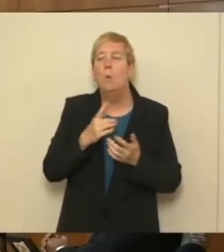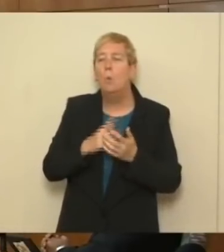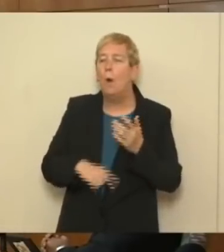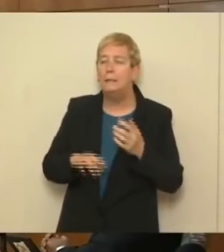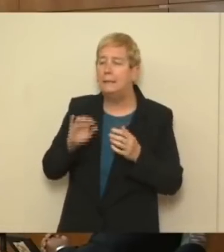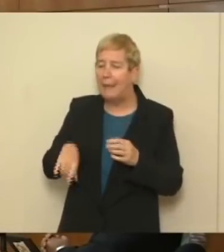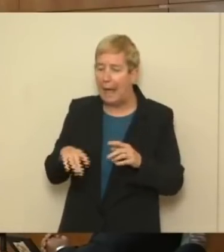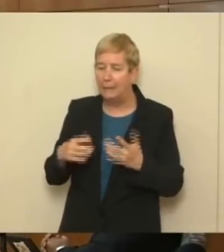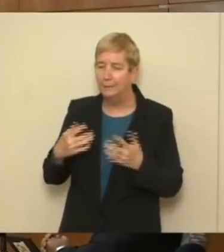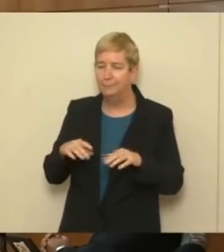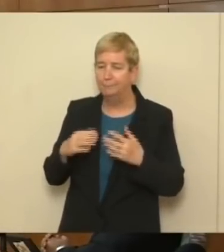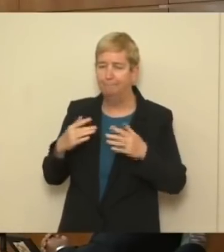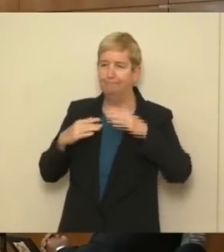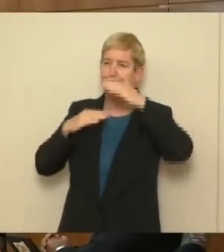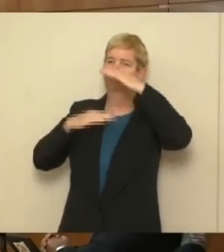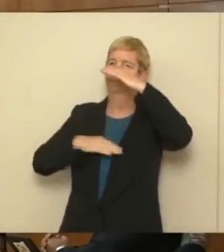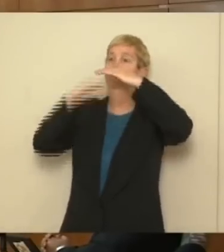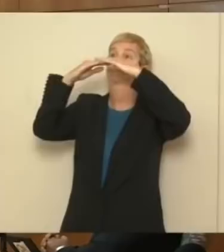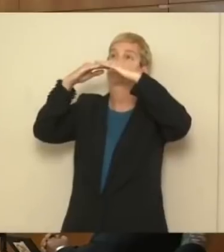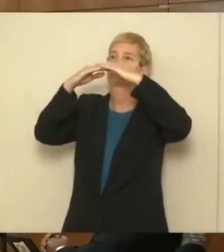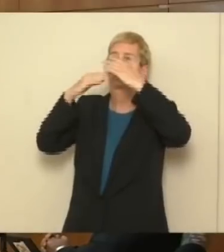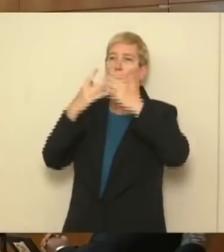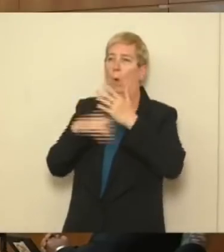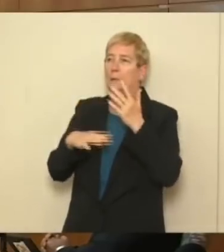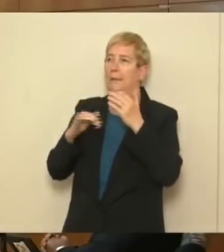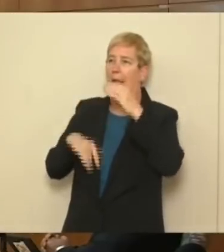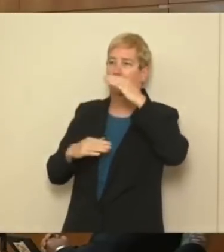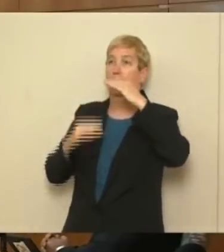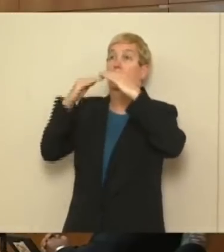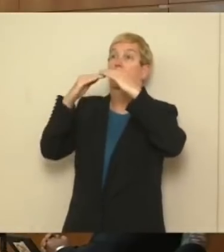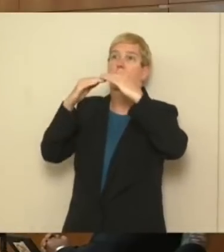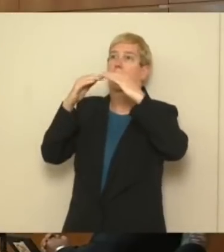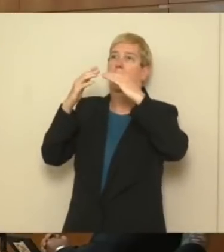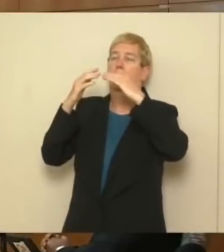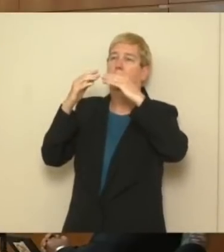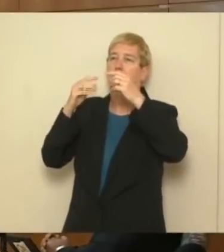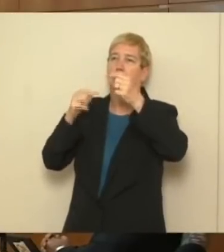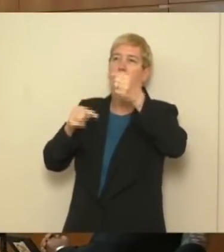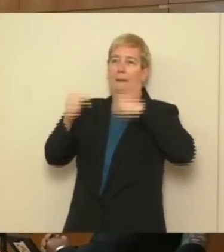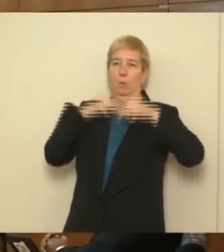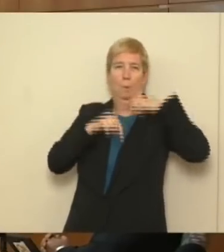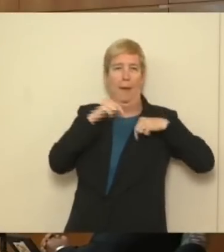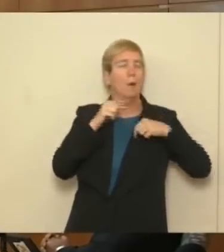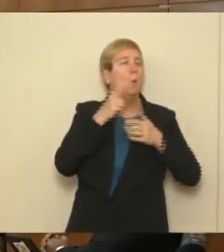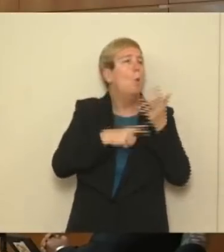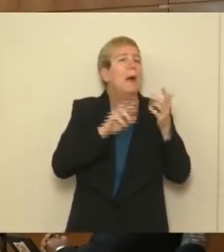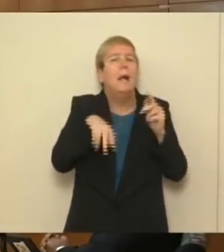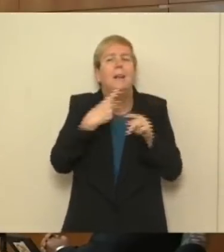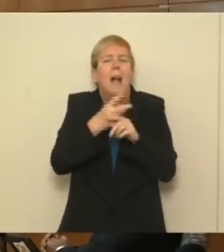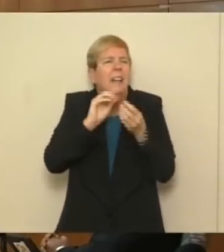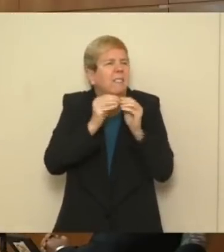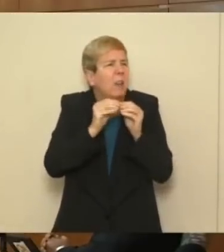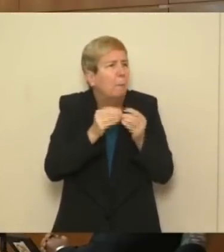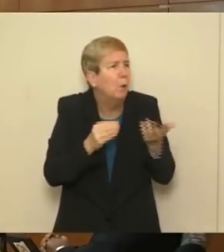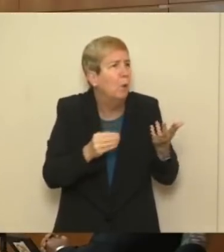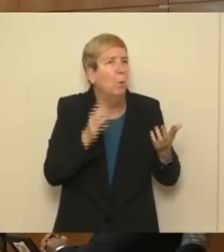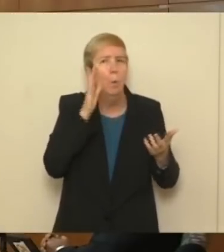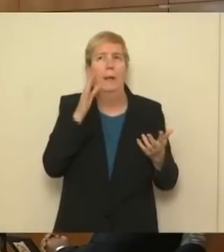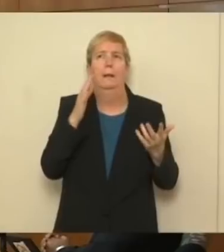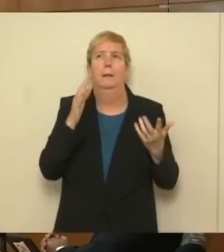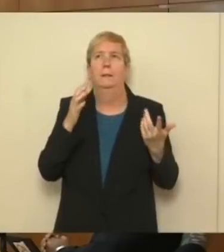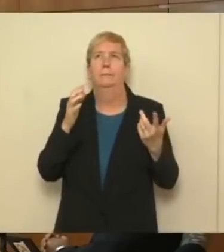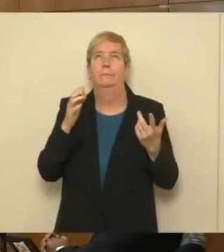what point do you decide, okay, we're in trouble here, we need to go back? What are the numbers that we're going to be looking at, some of the considerations that